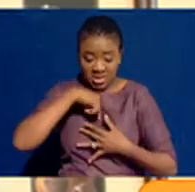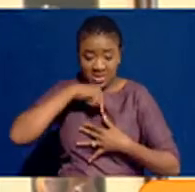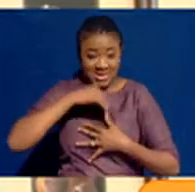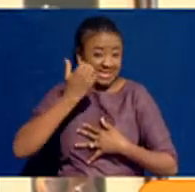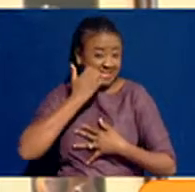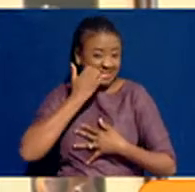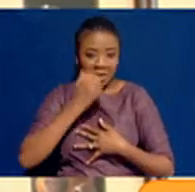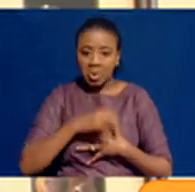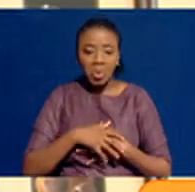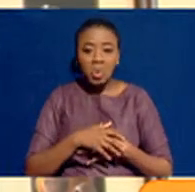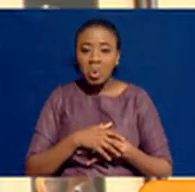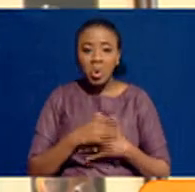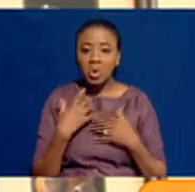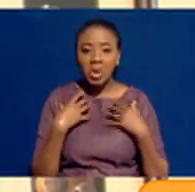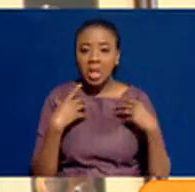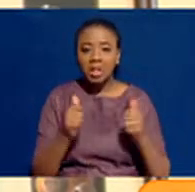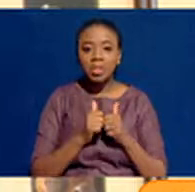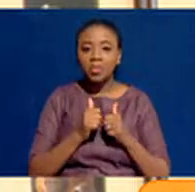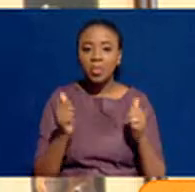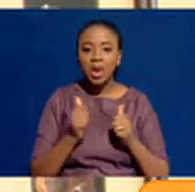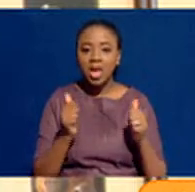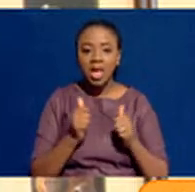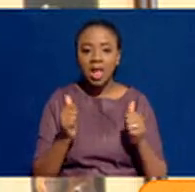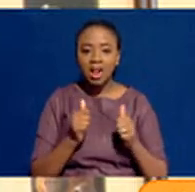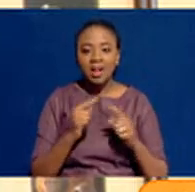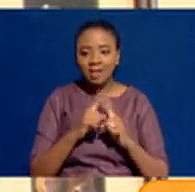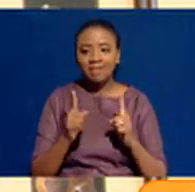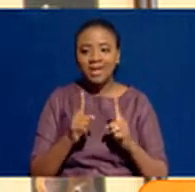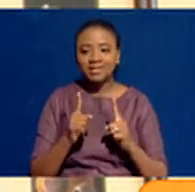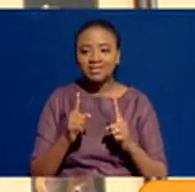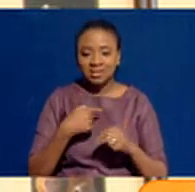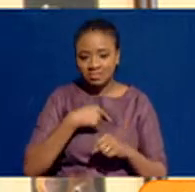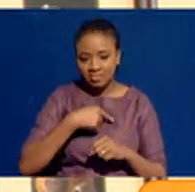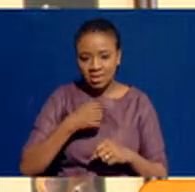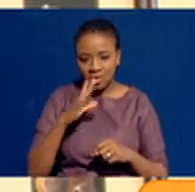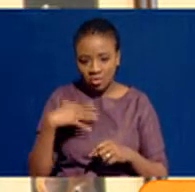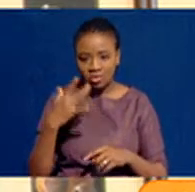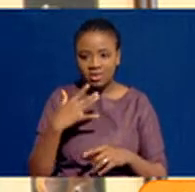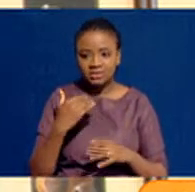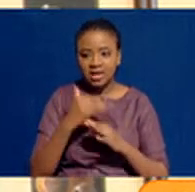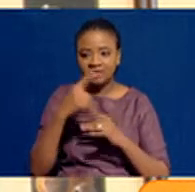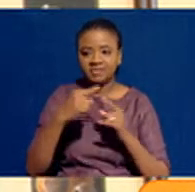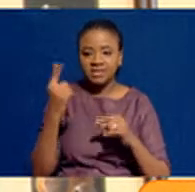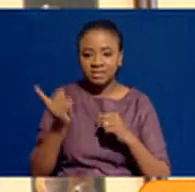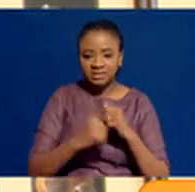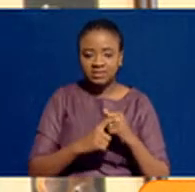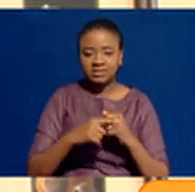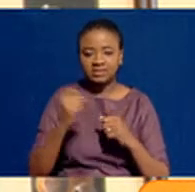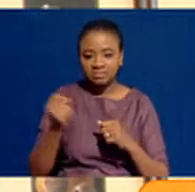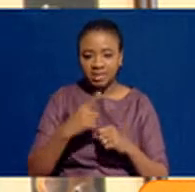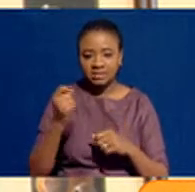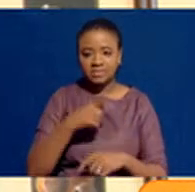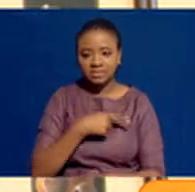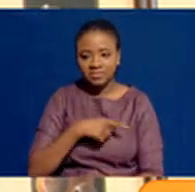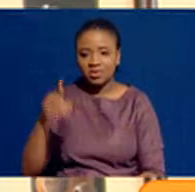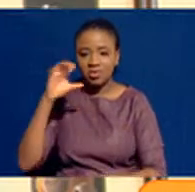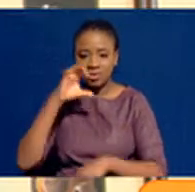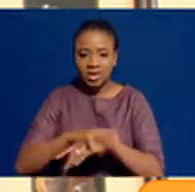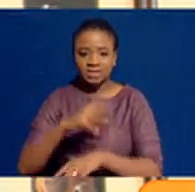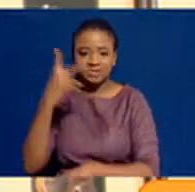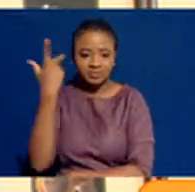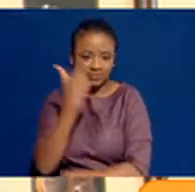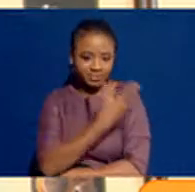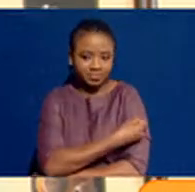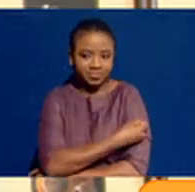only boost I got was a B12 shot. I normally go for one every 6 months. It's because B12